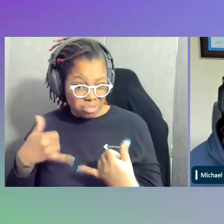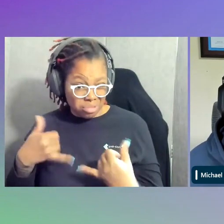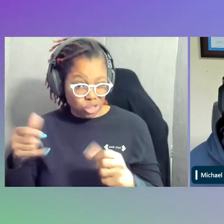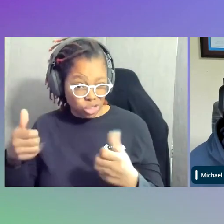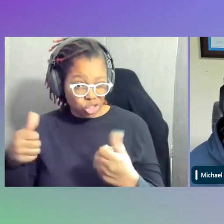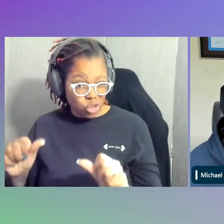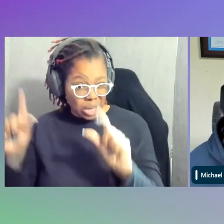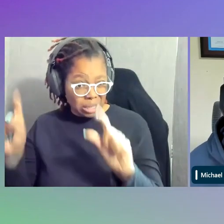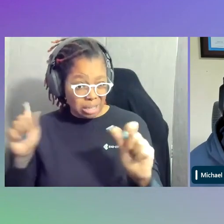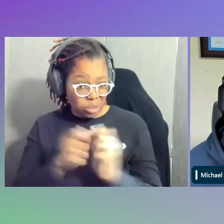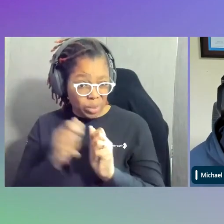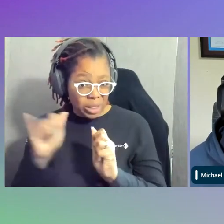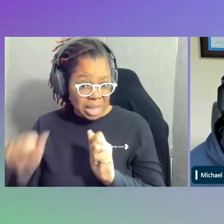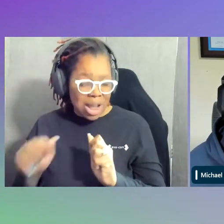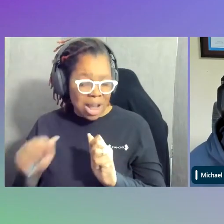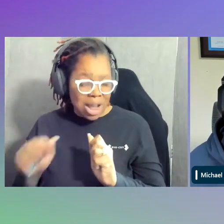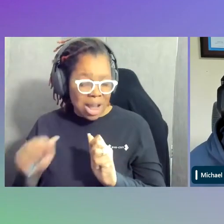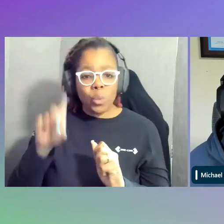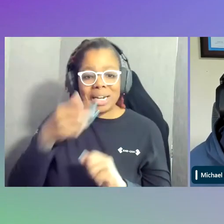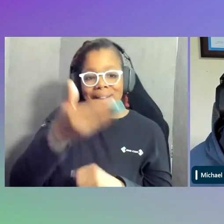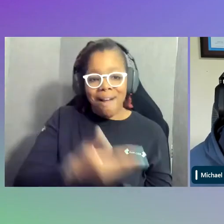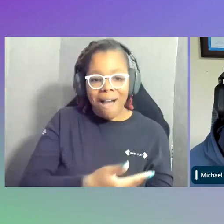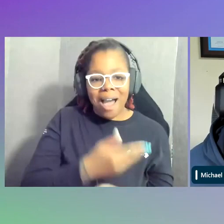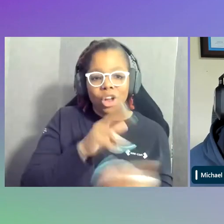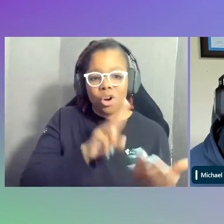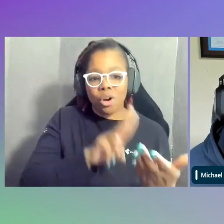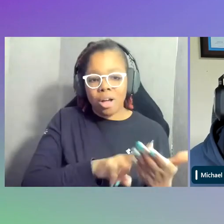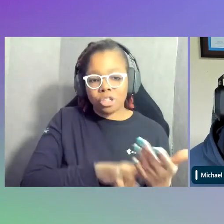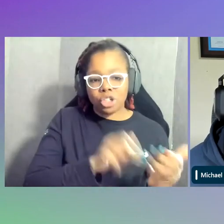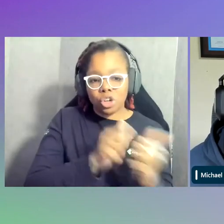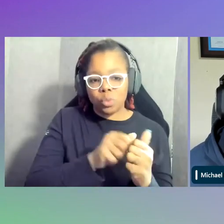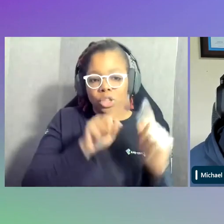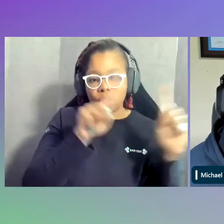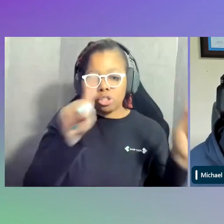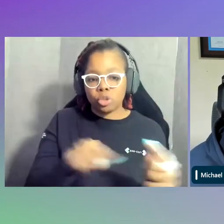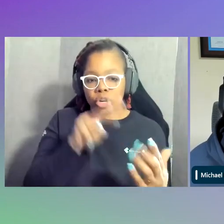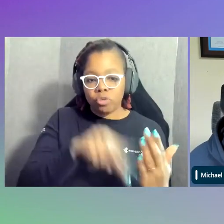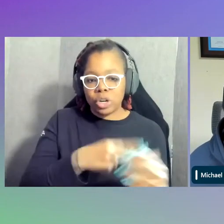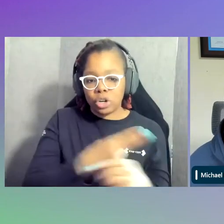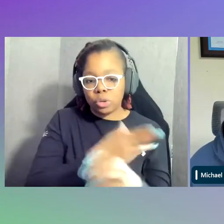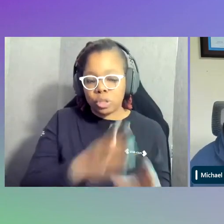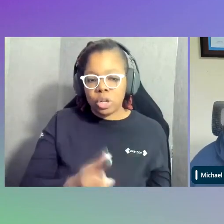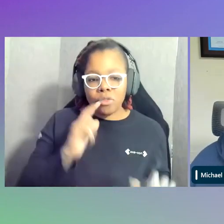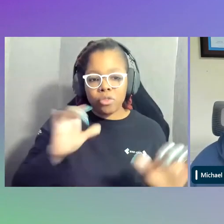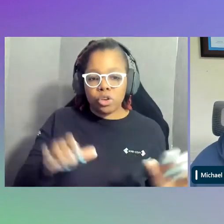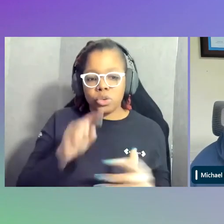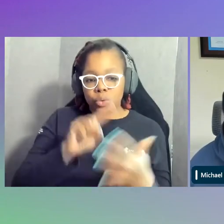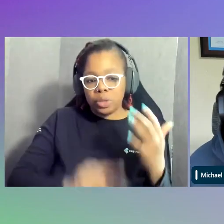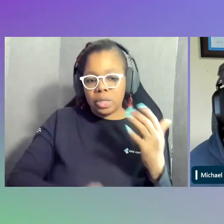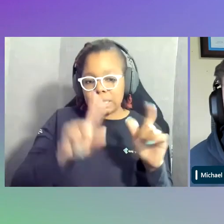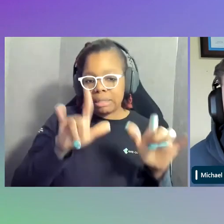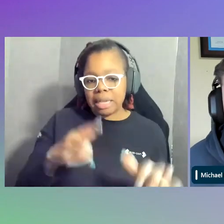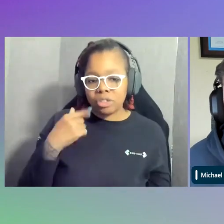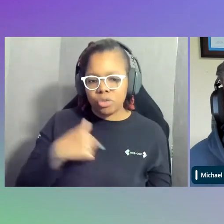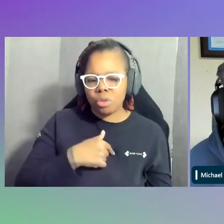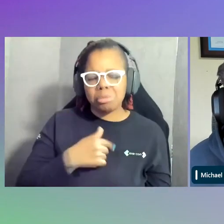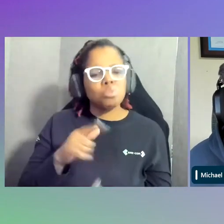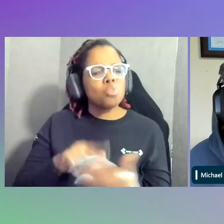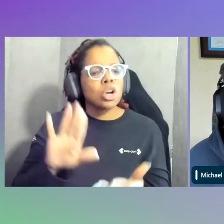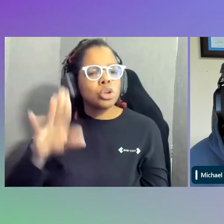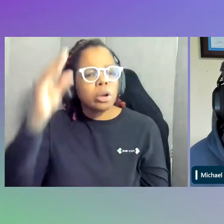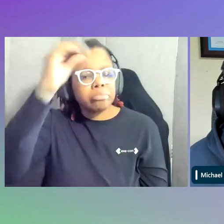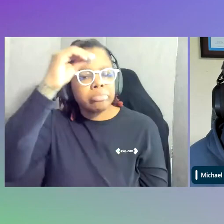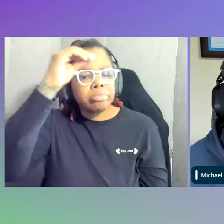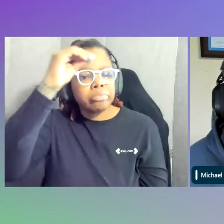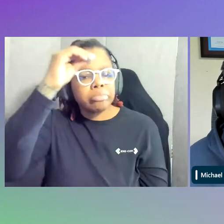test with them? Or do we need to hire or contract a screen reader user to perform these tests for us? What are your thoughts